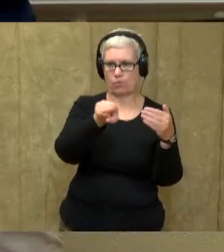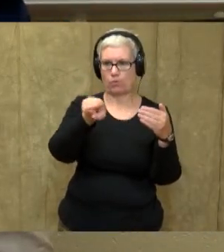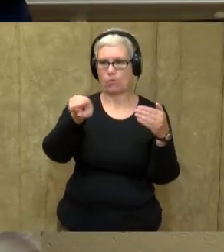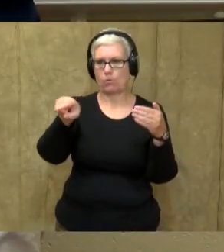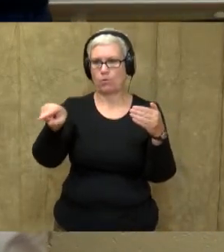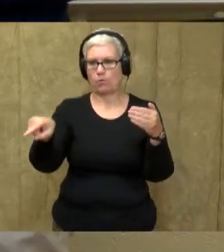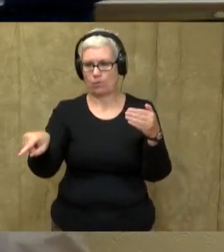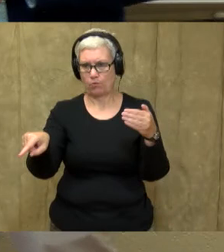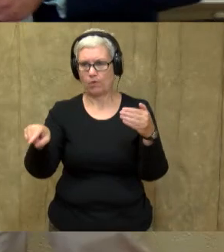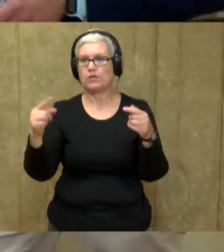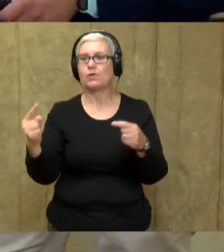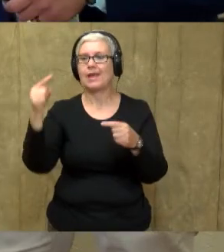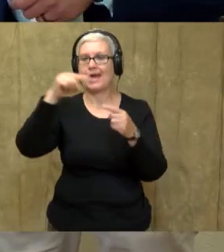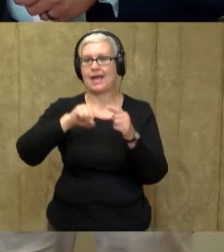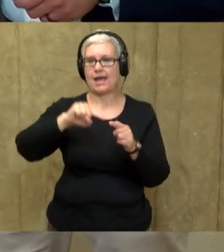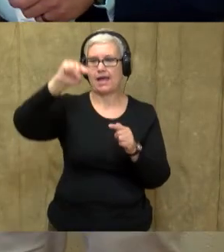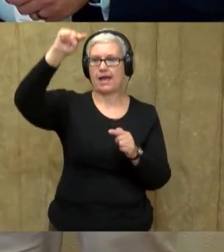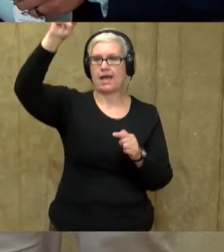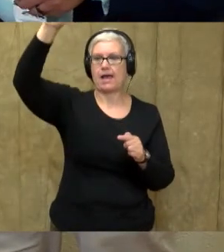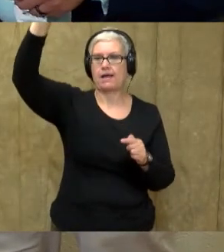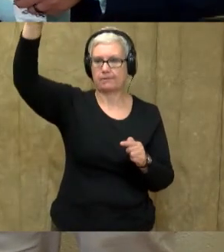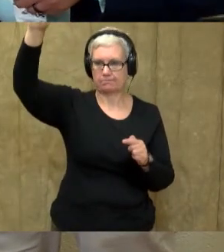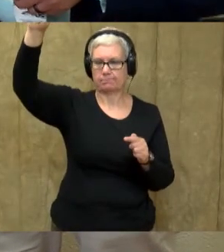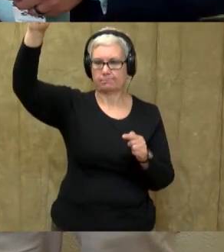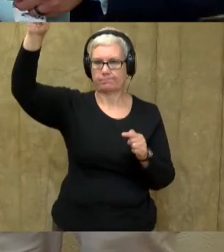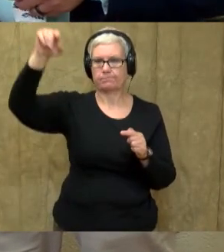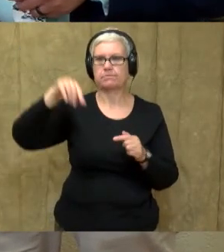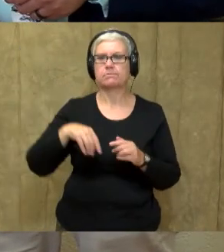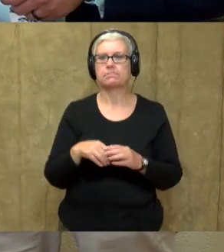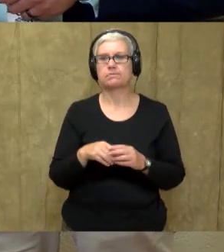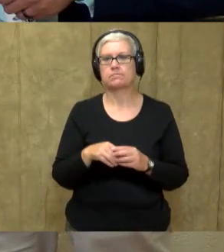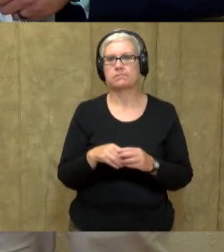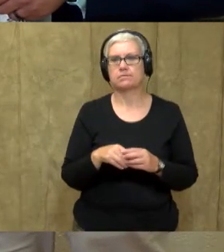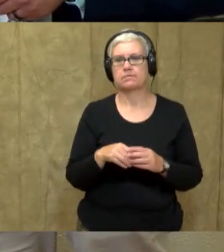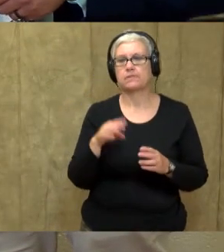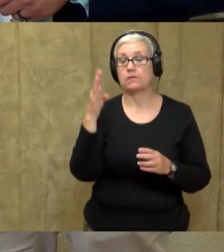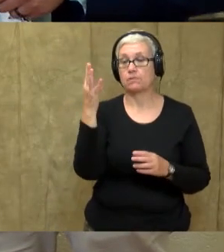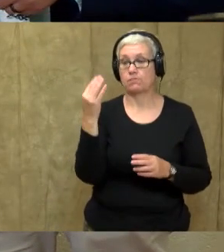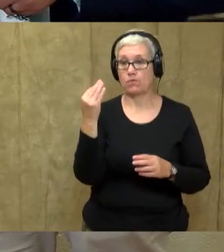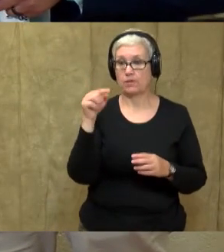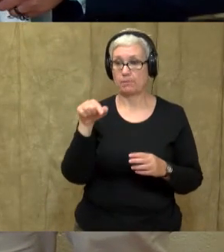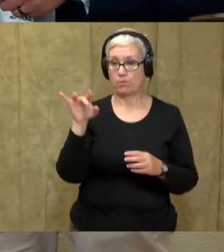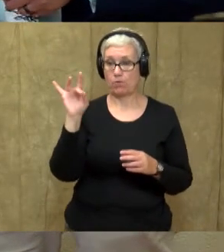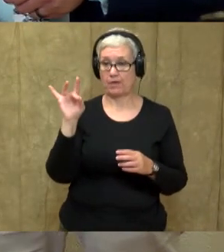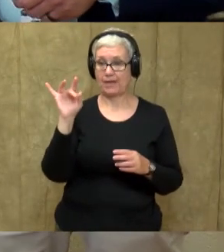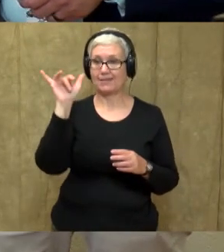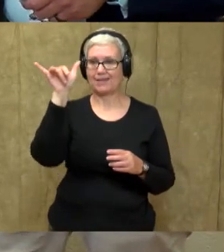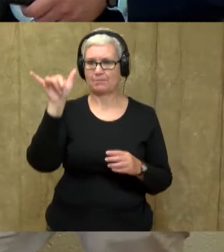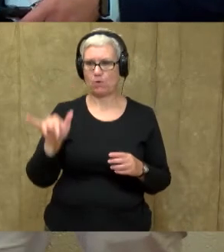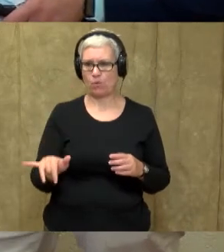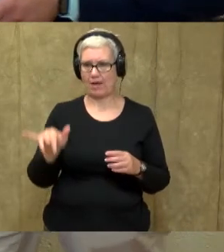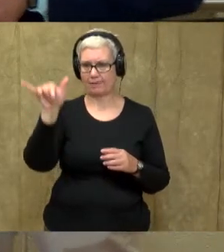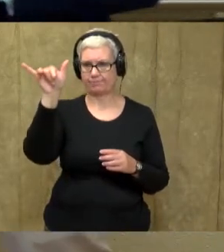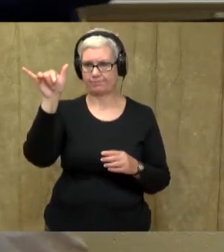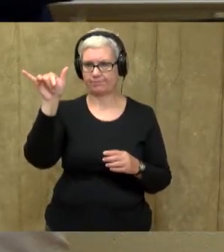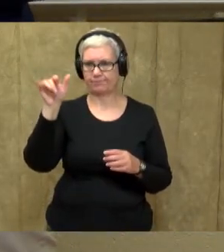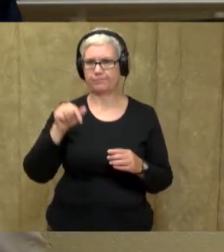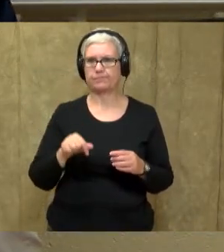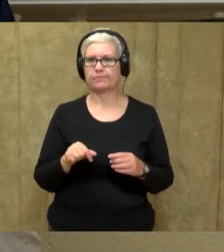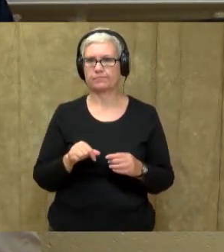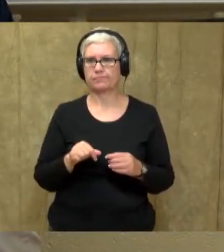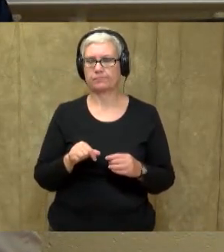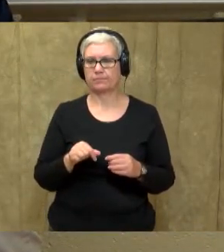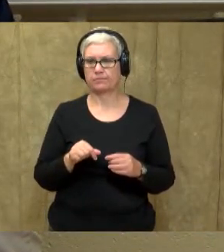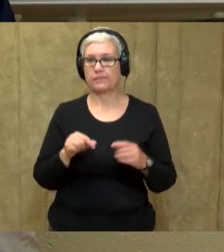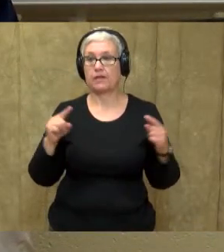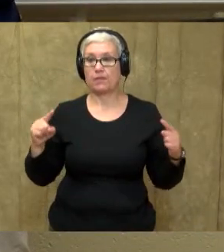reach its highest point. So 10.76 and 14.8 tells me my ball reaches its peak,